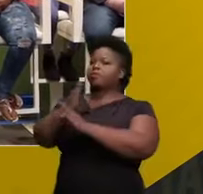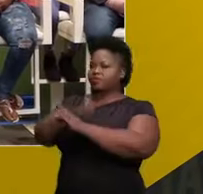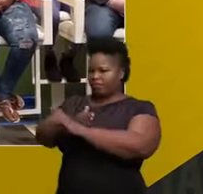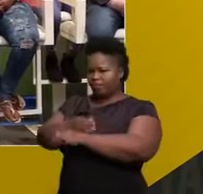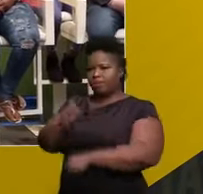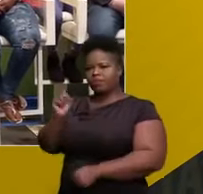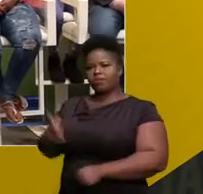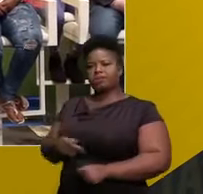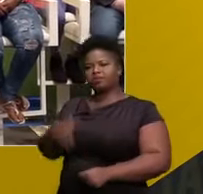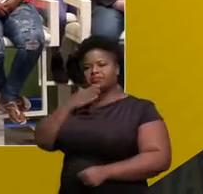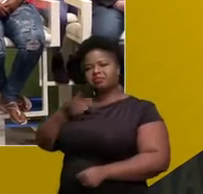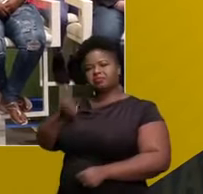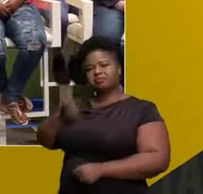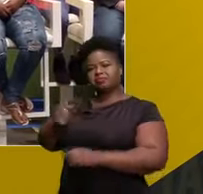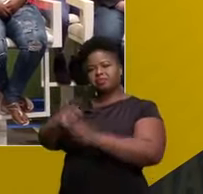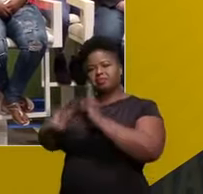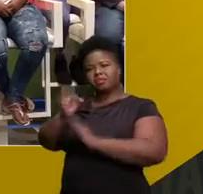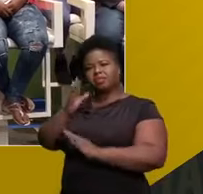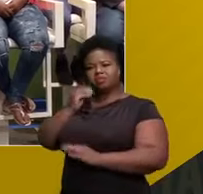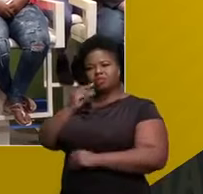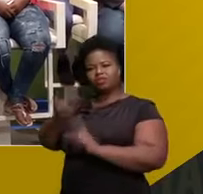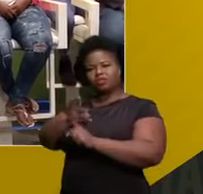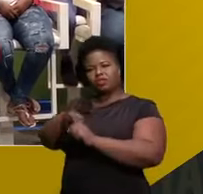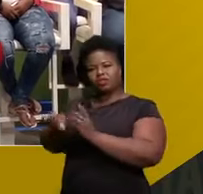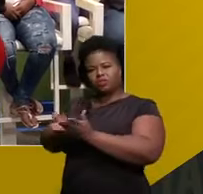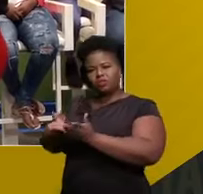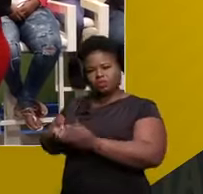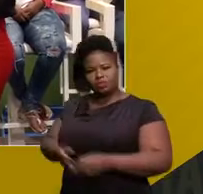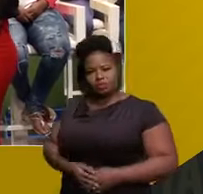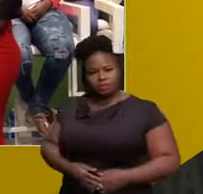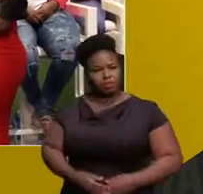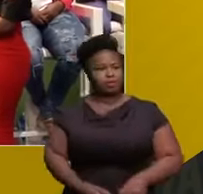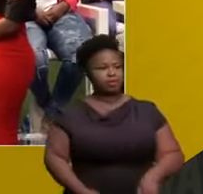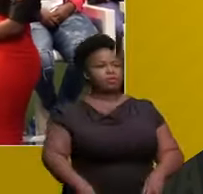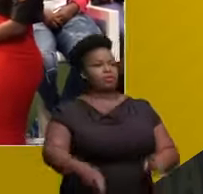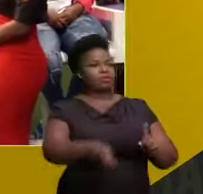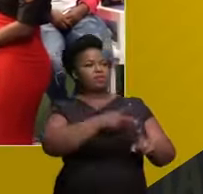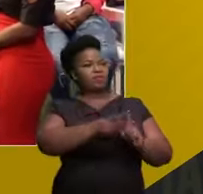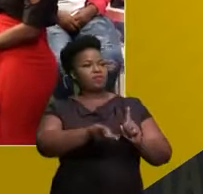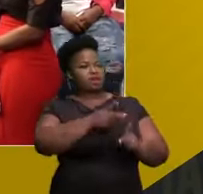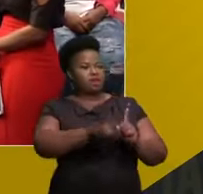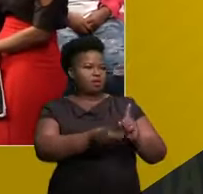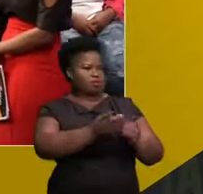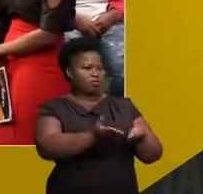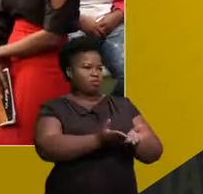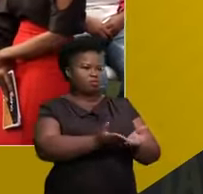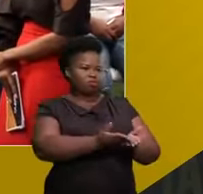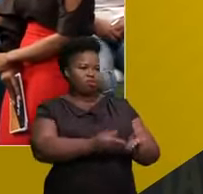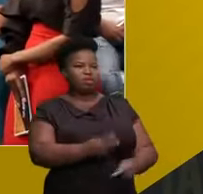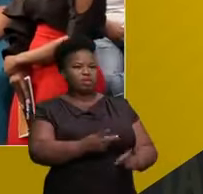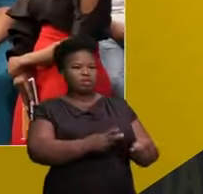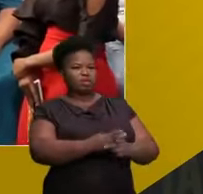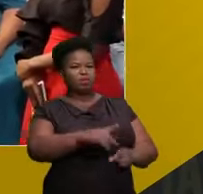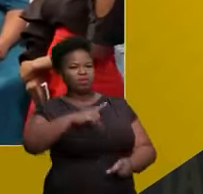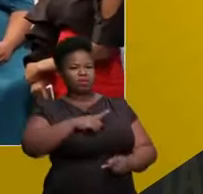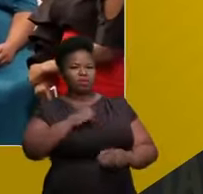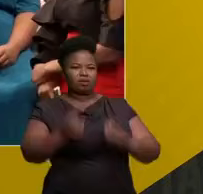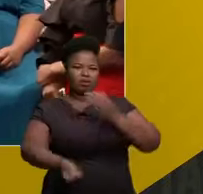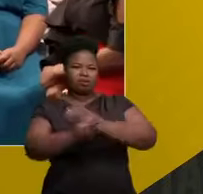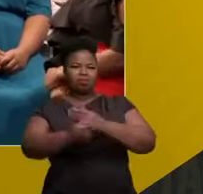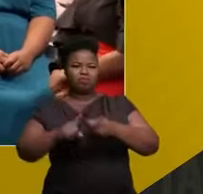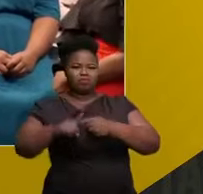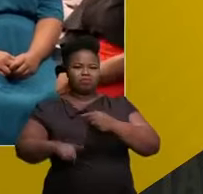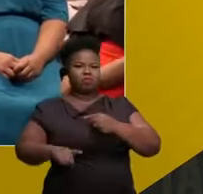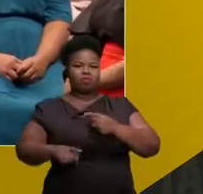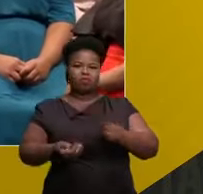A former teacher. Can you tell us some of your experiences with the violence at schools? Violence at schools are just a microcosm of the society at large. Okay.